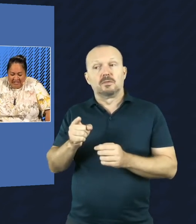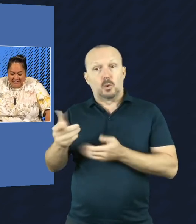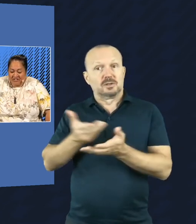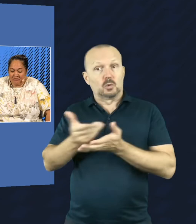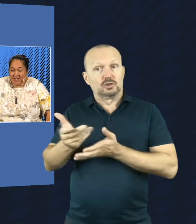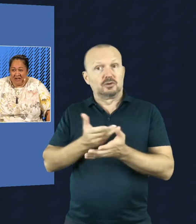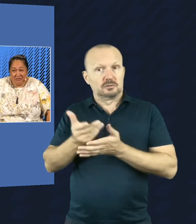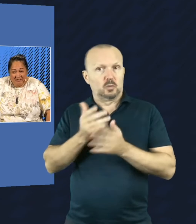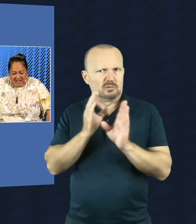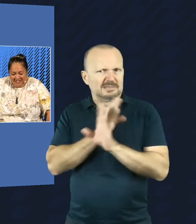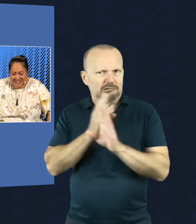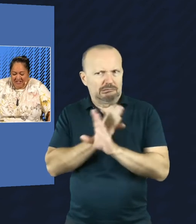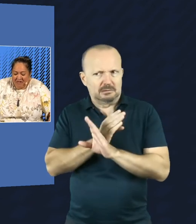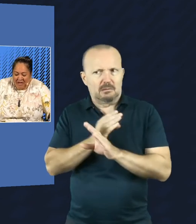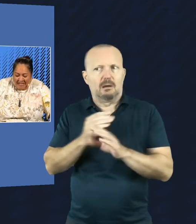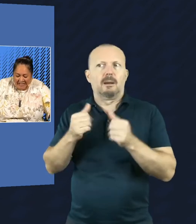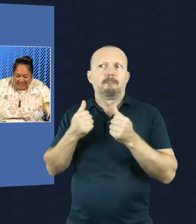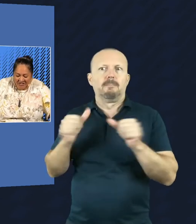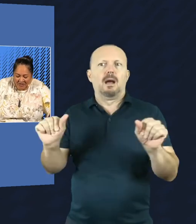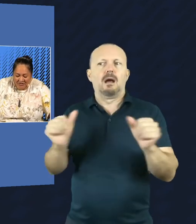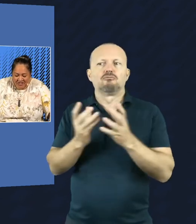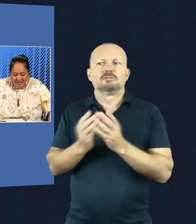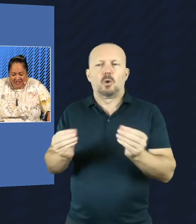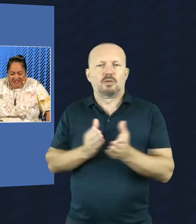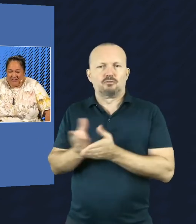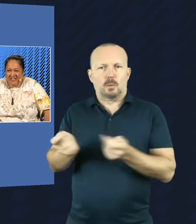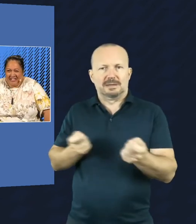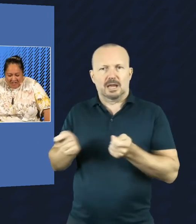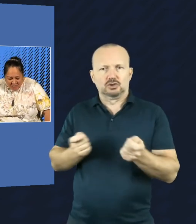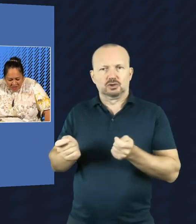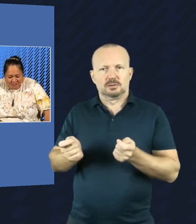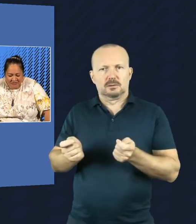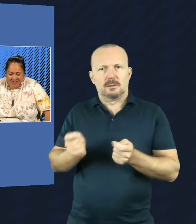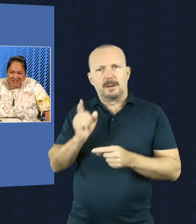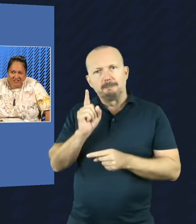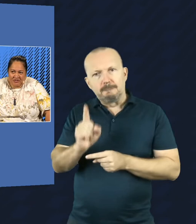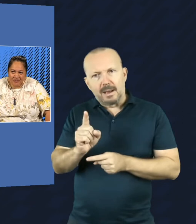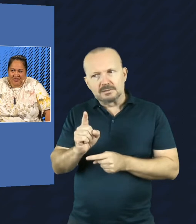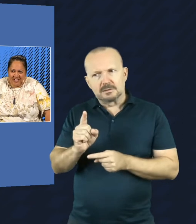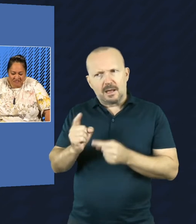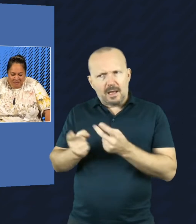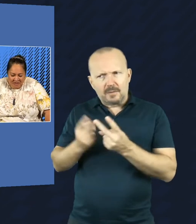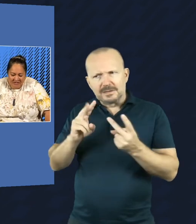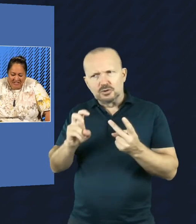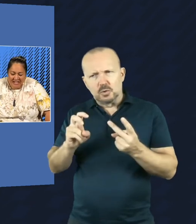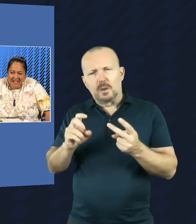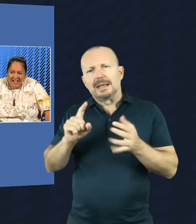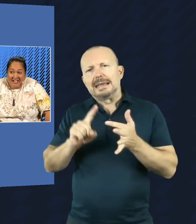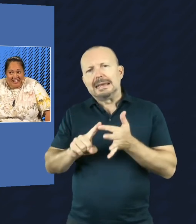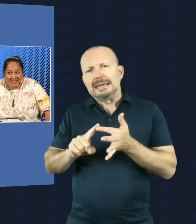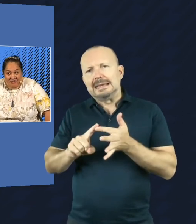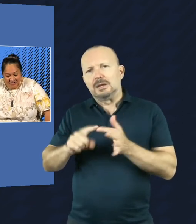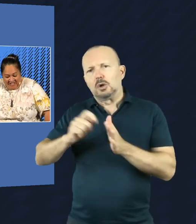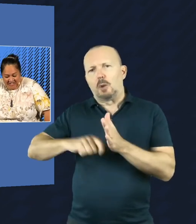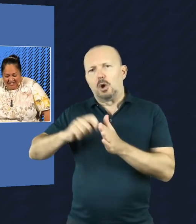through mediation. However, the remaining issues concern the e-commerce provisions of that agreement